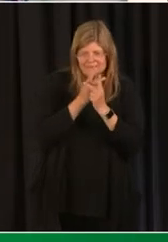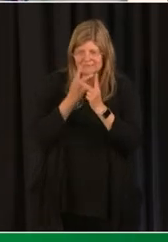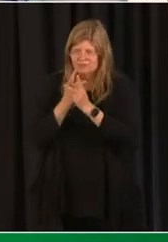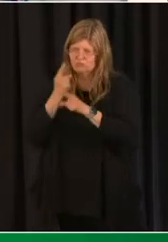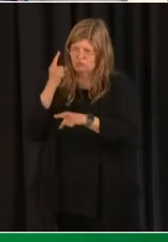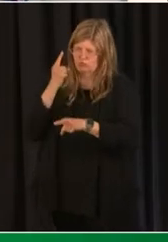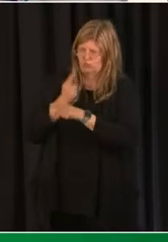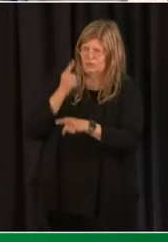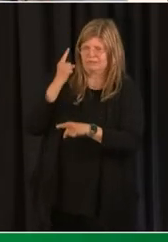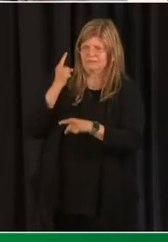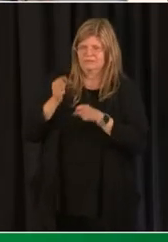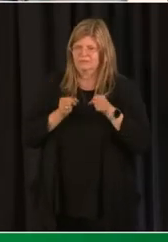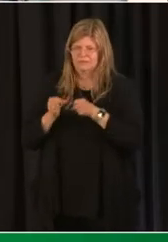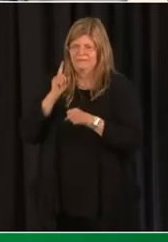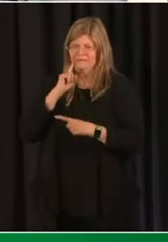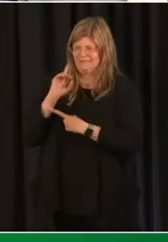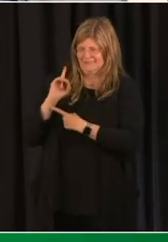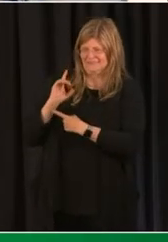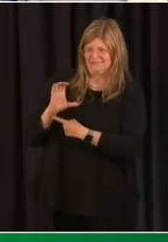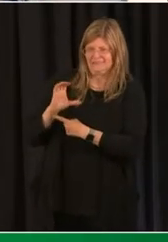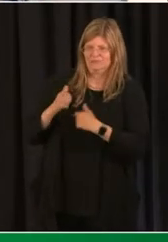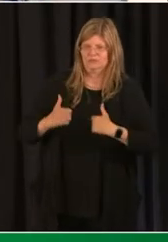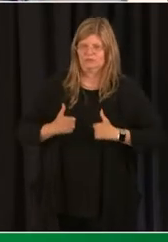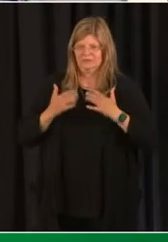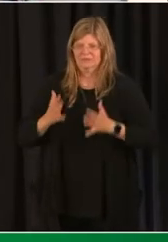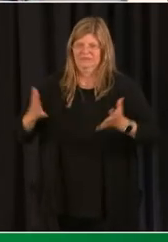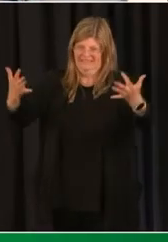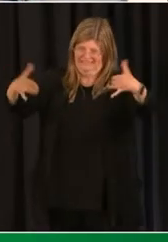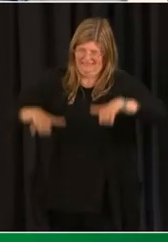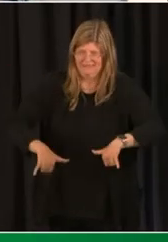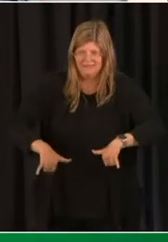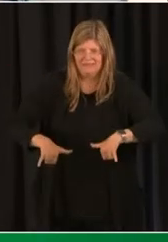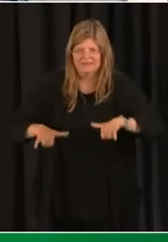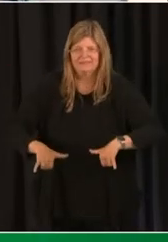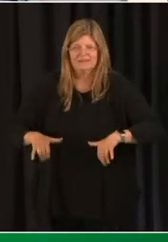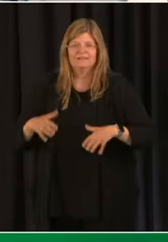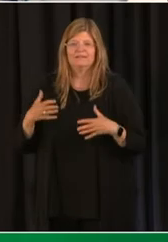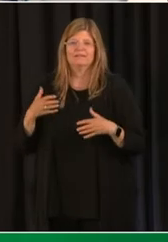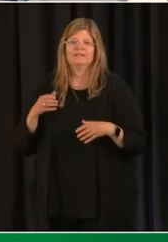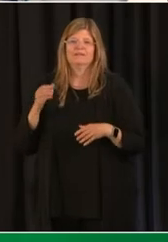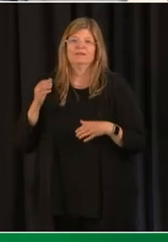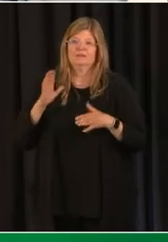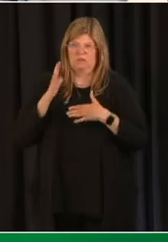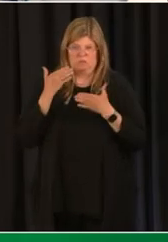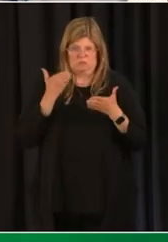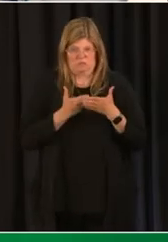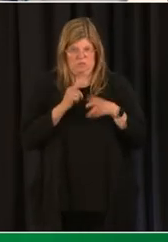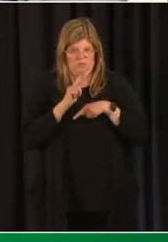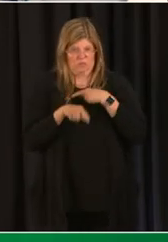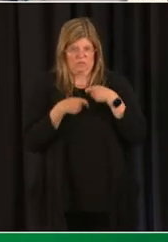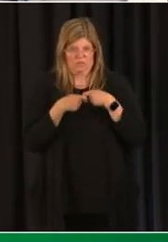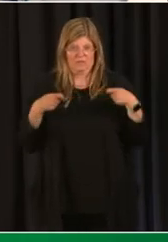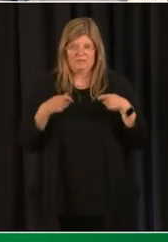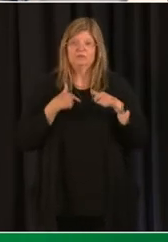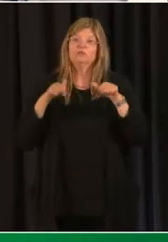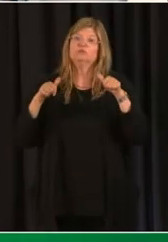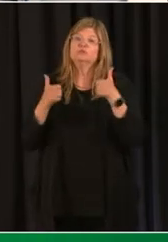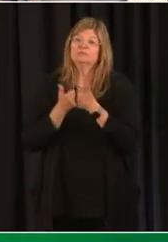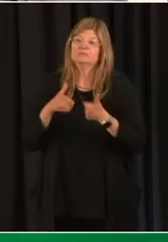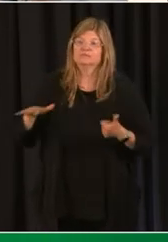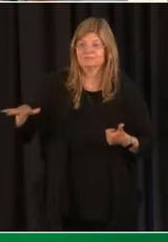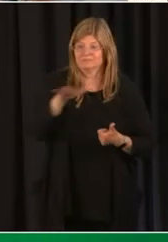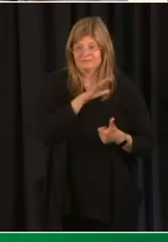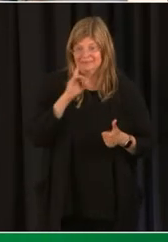their dedication. I appreciate very, very much. And as I close, let me just challenge the tenants